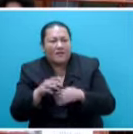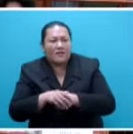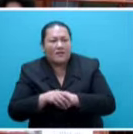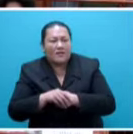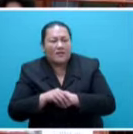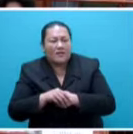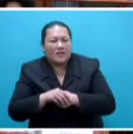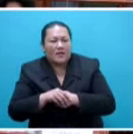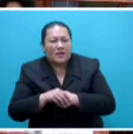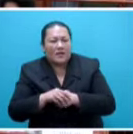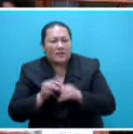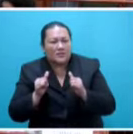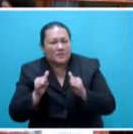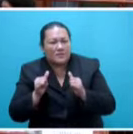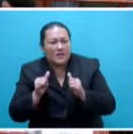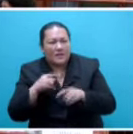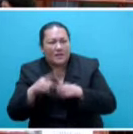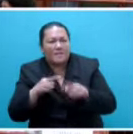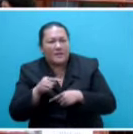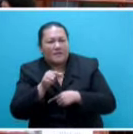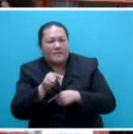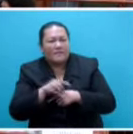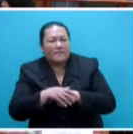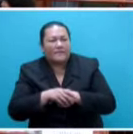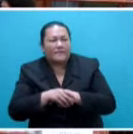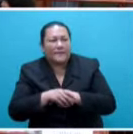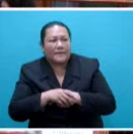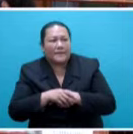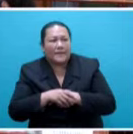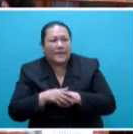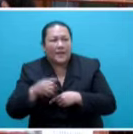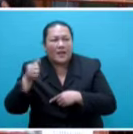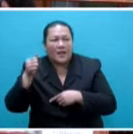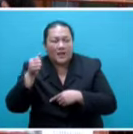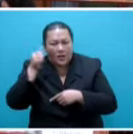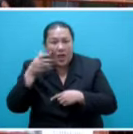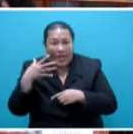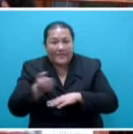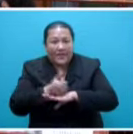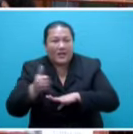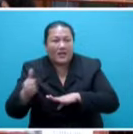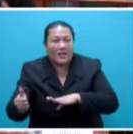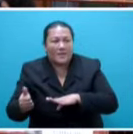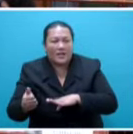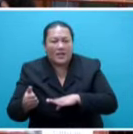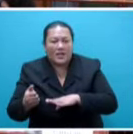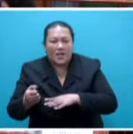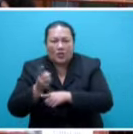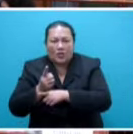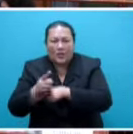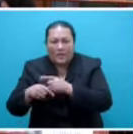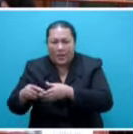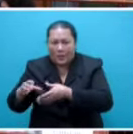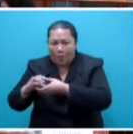one of the issues put forward by government is their work as government. So what the government side